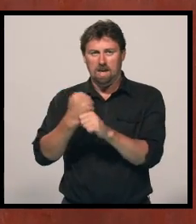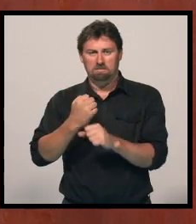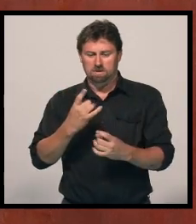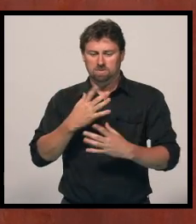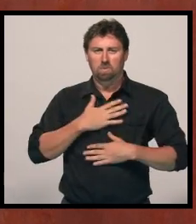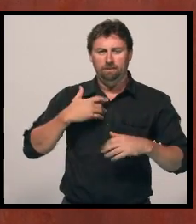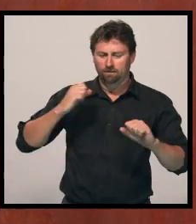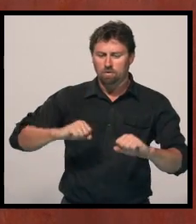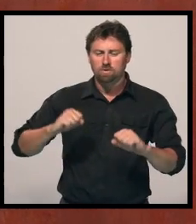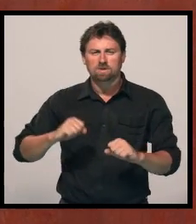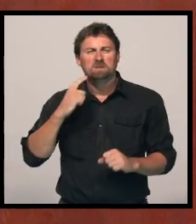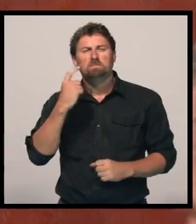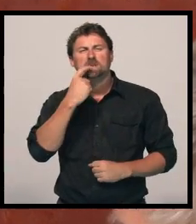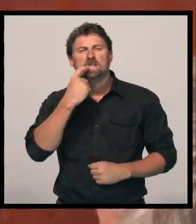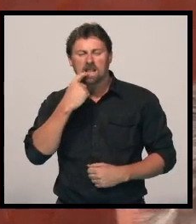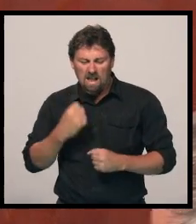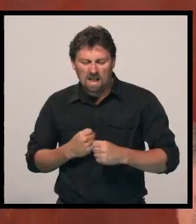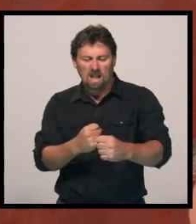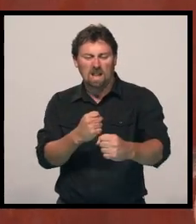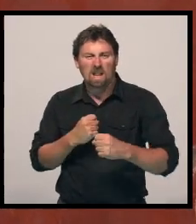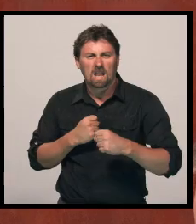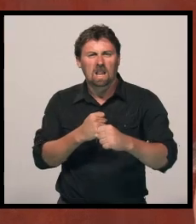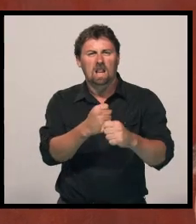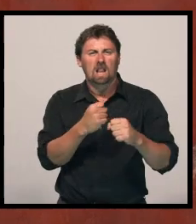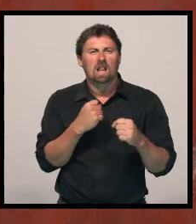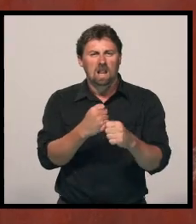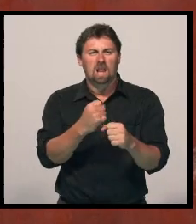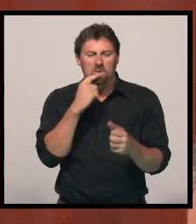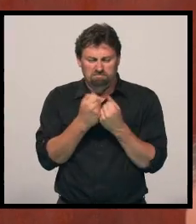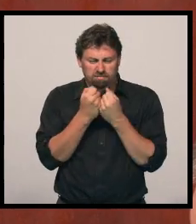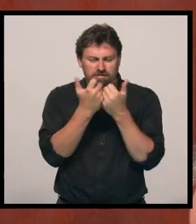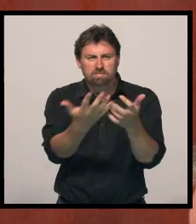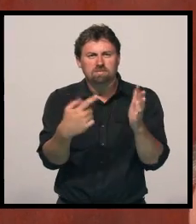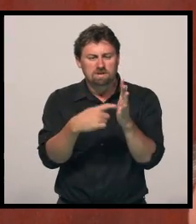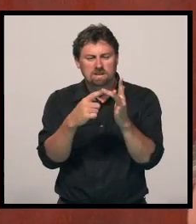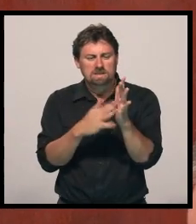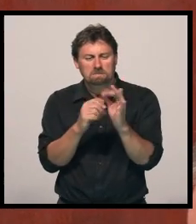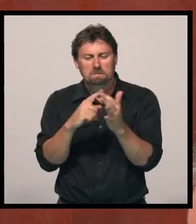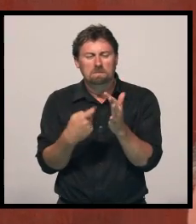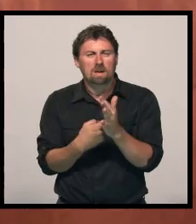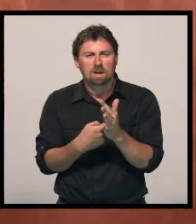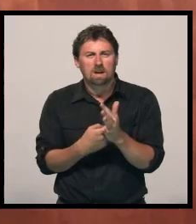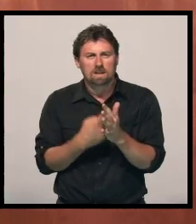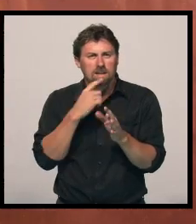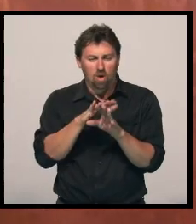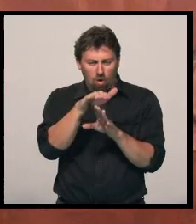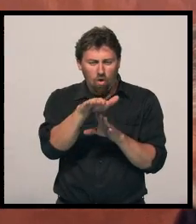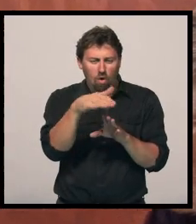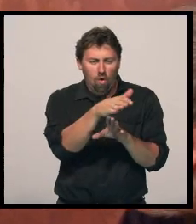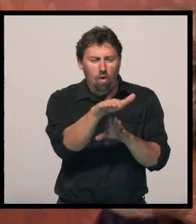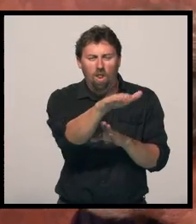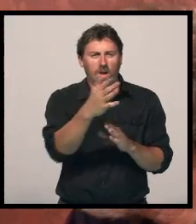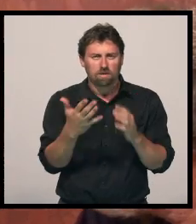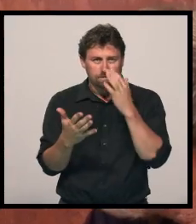metal plane would tear the timber on this type of curly grain. Yeah. So, to cut a long story short, when I